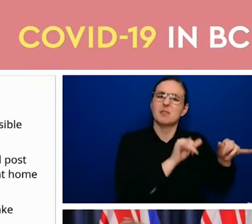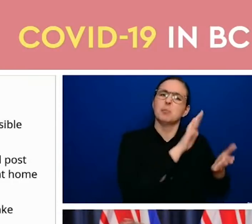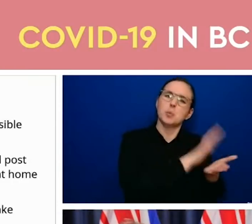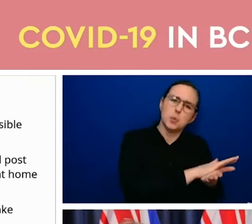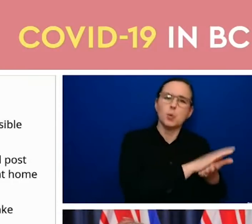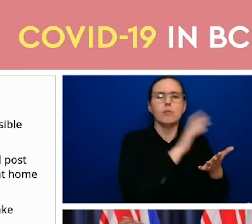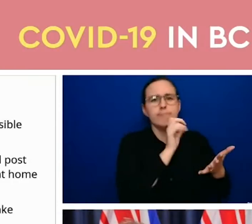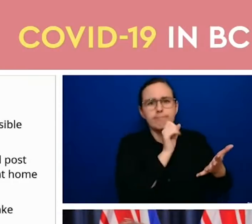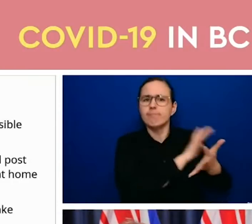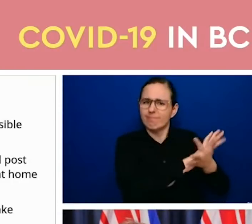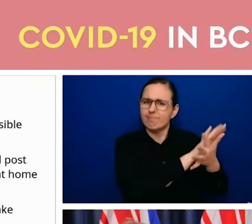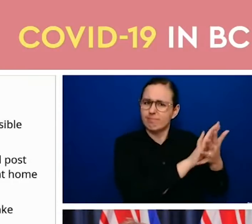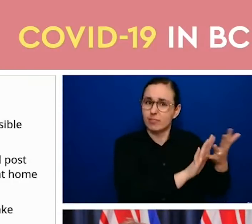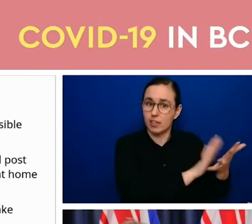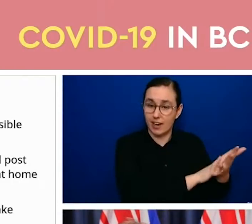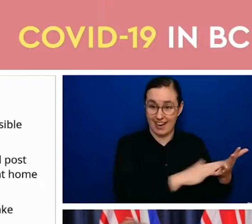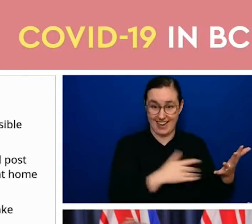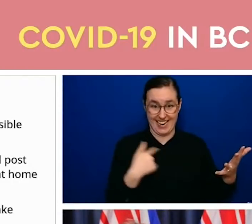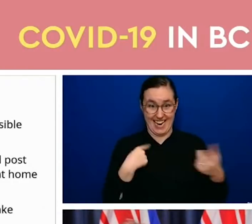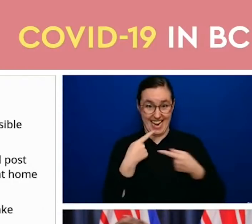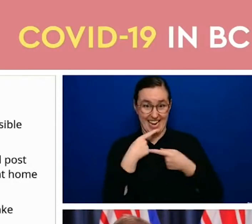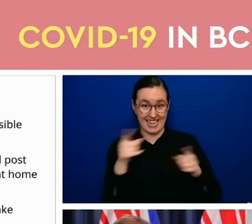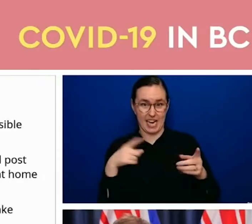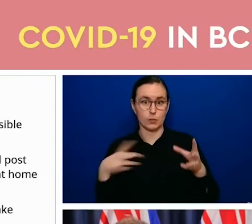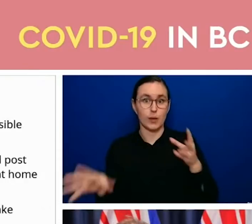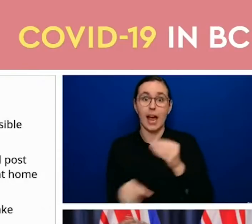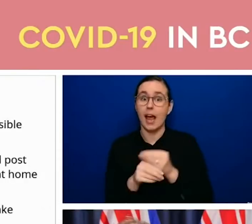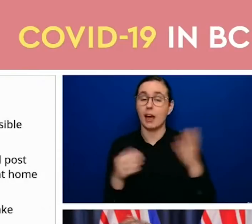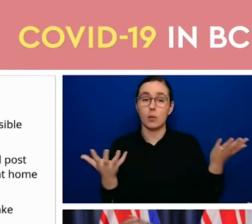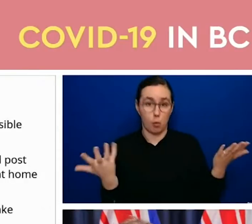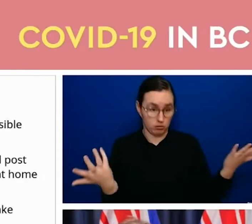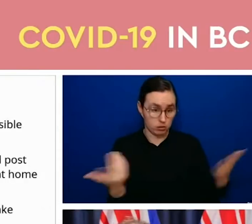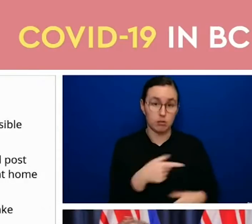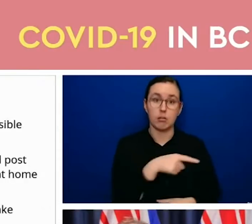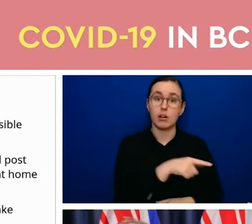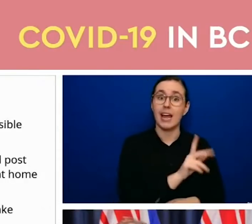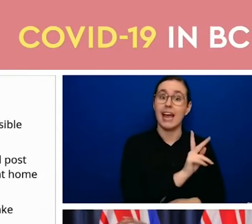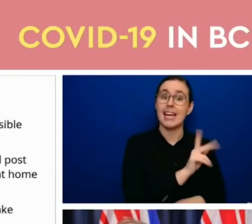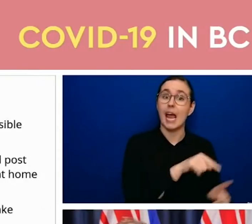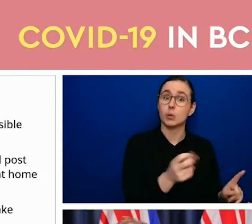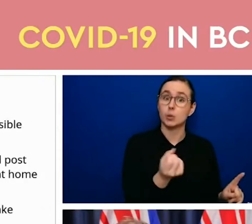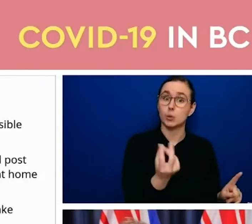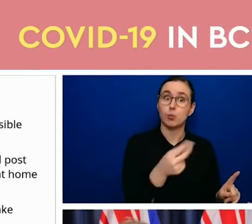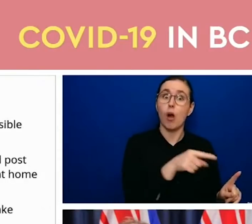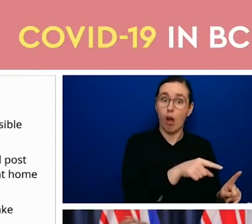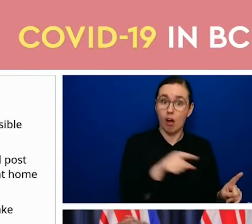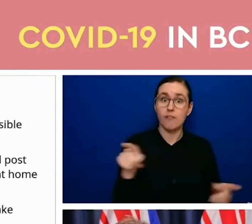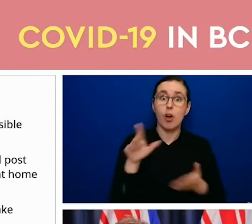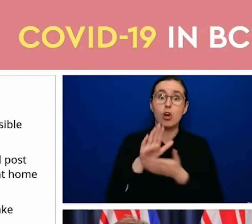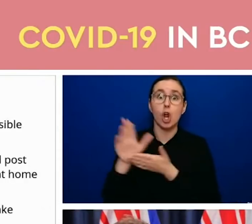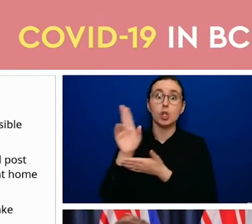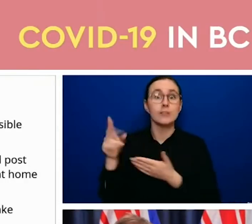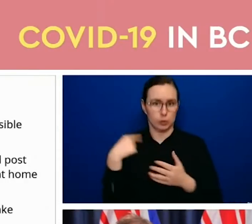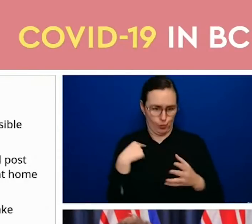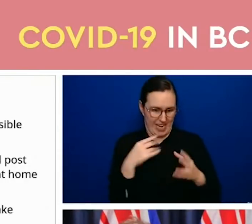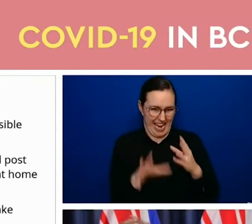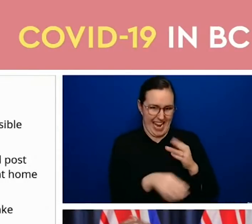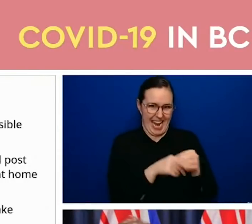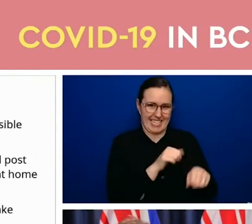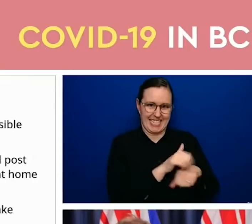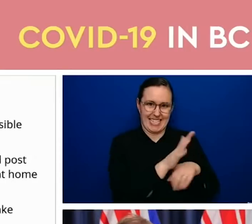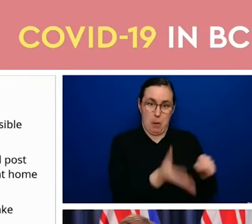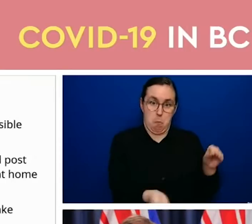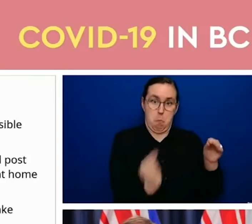schools, K-12 and post-secondary, with the important shift of tests now being taken home for use at home by the student and their